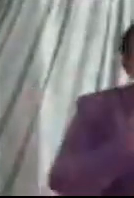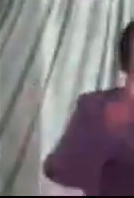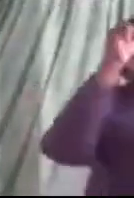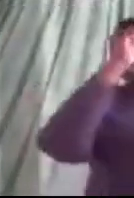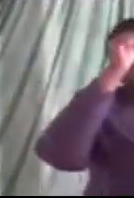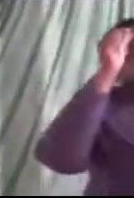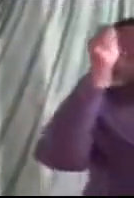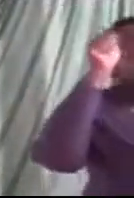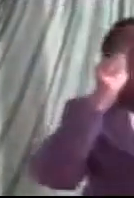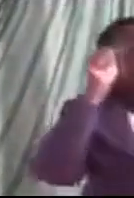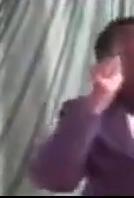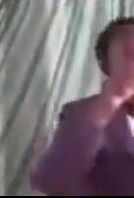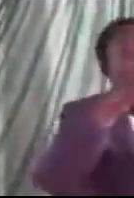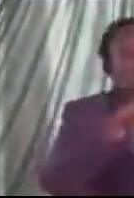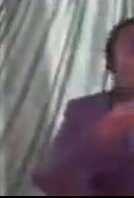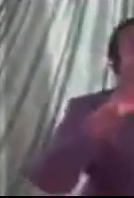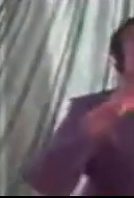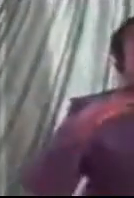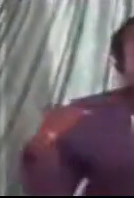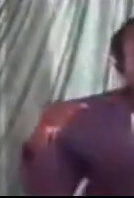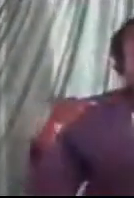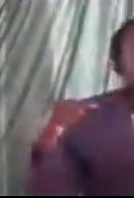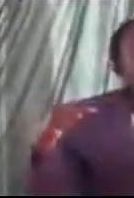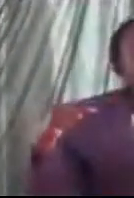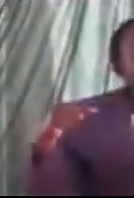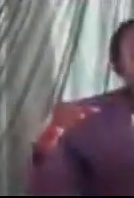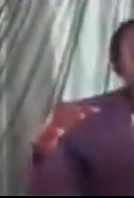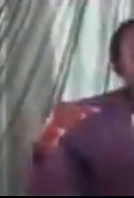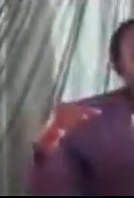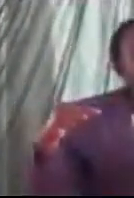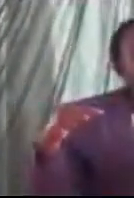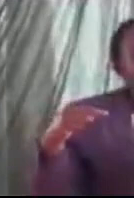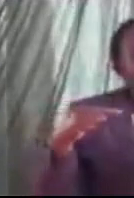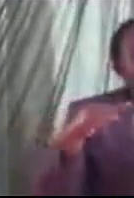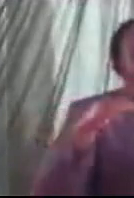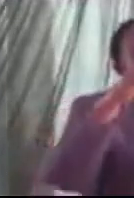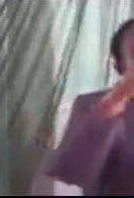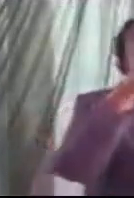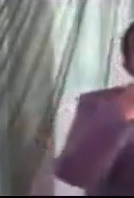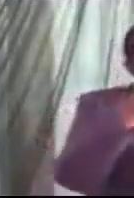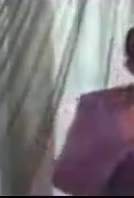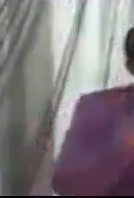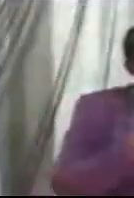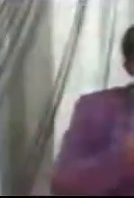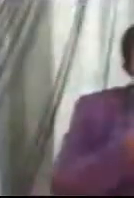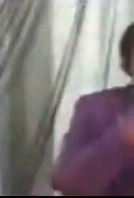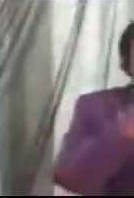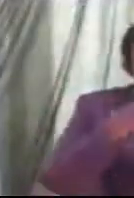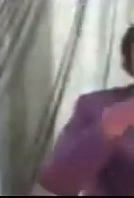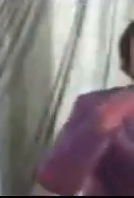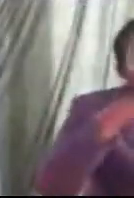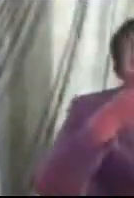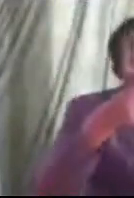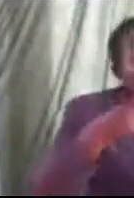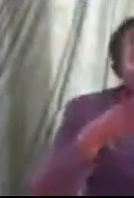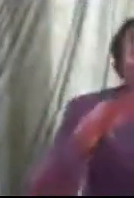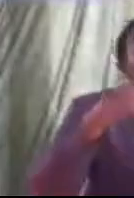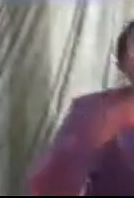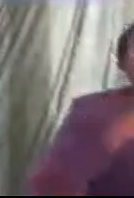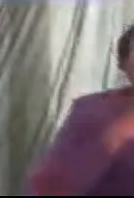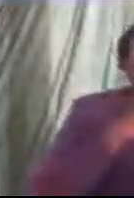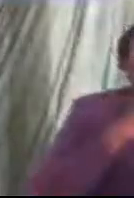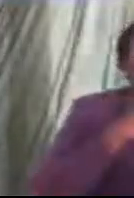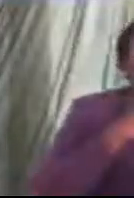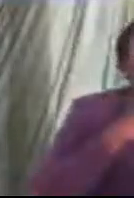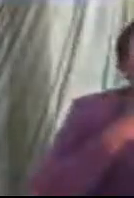And the confession was admitted. Am I correct? Possibly. I'm